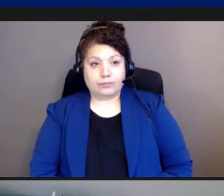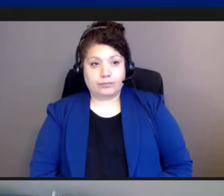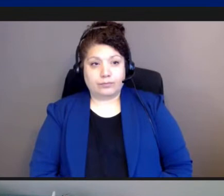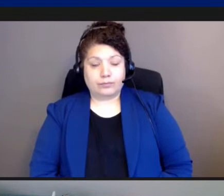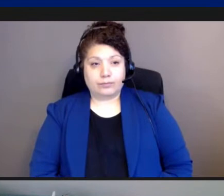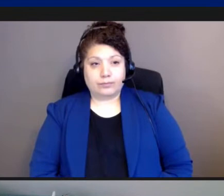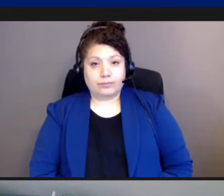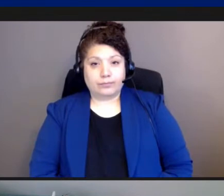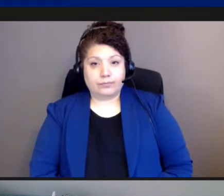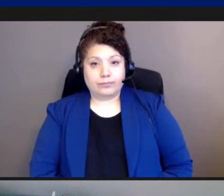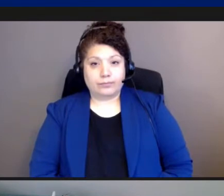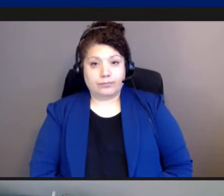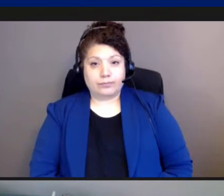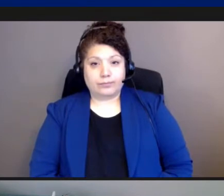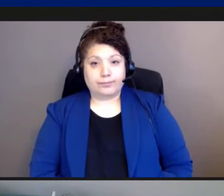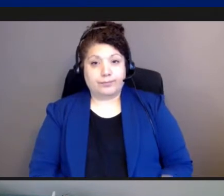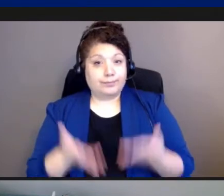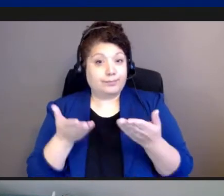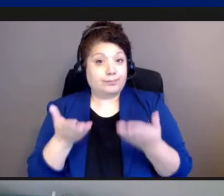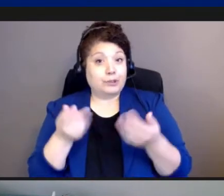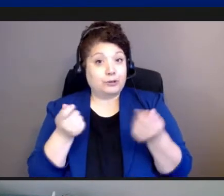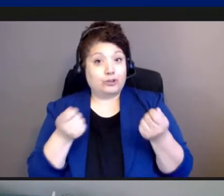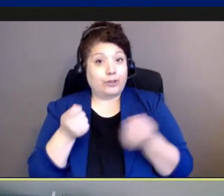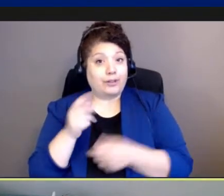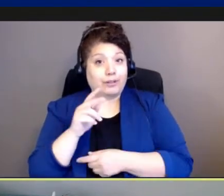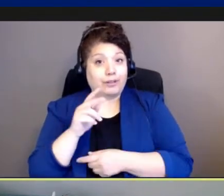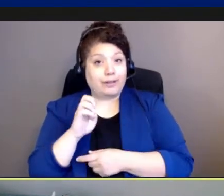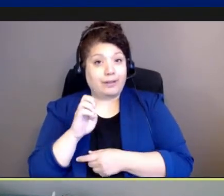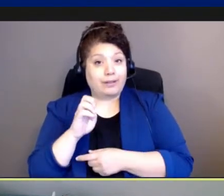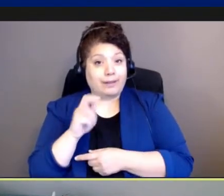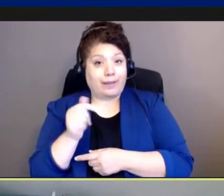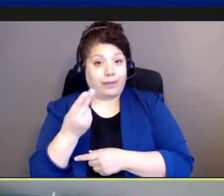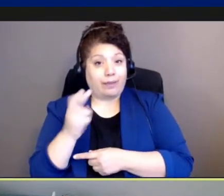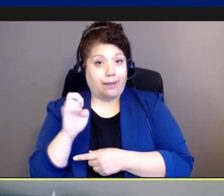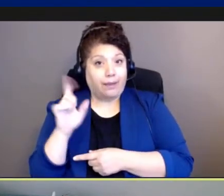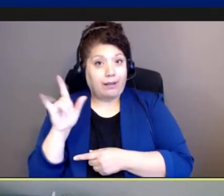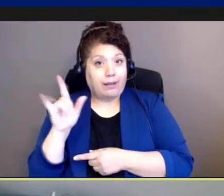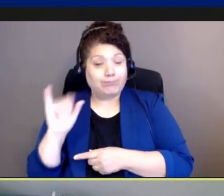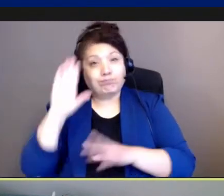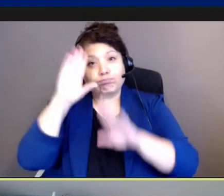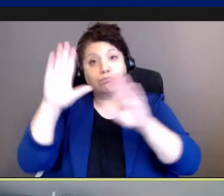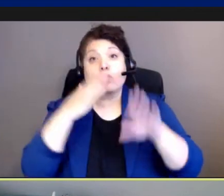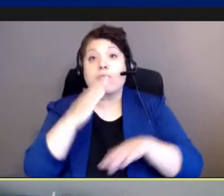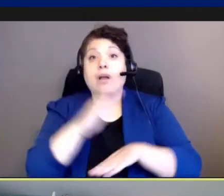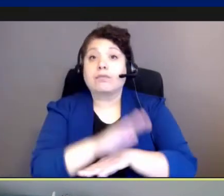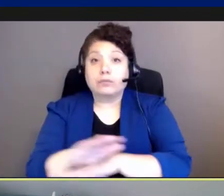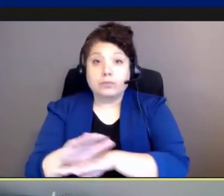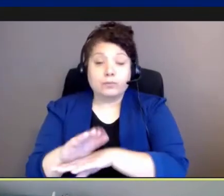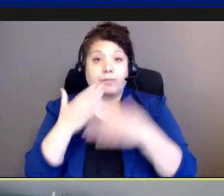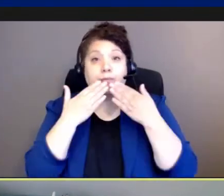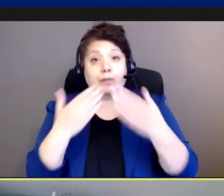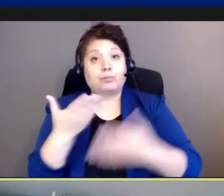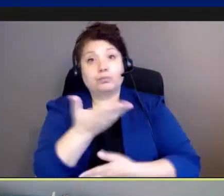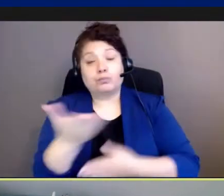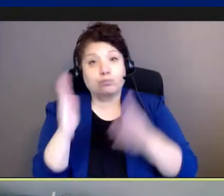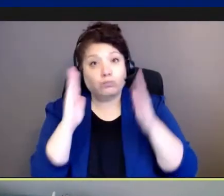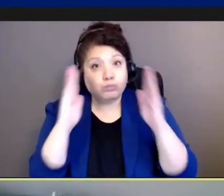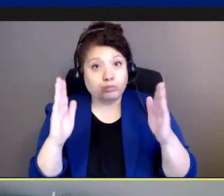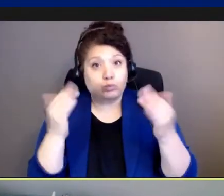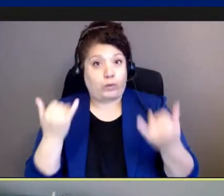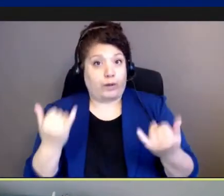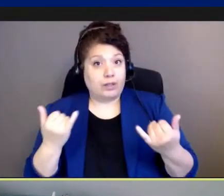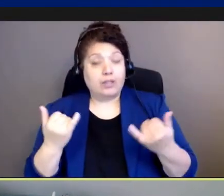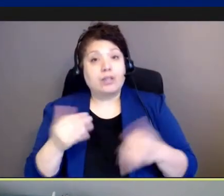Keith Eglai. Please go ahead, Chair Eglai. Good afternoon, and thank you everybody for joining us today. As we approach